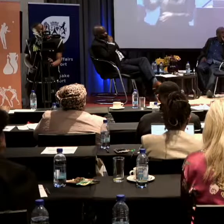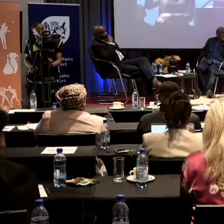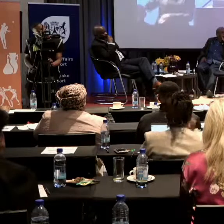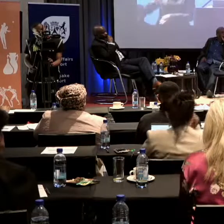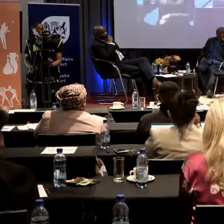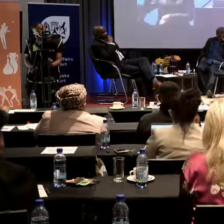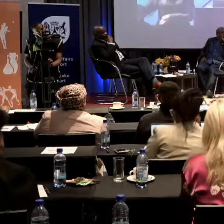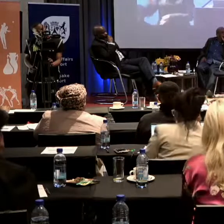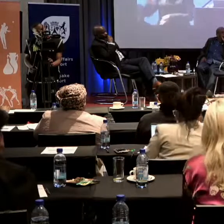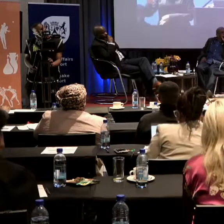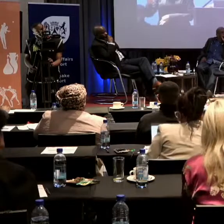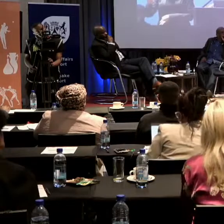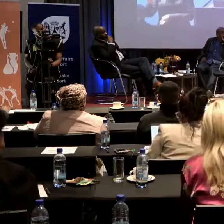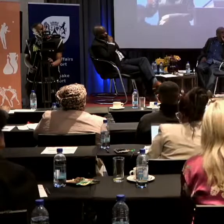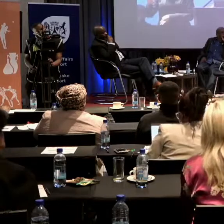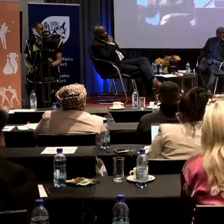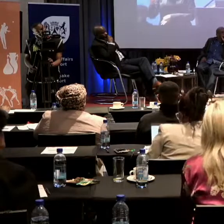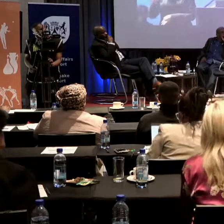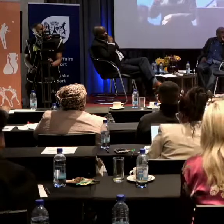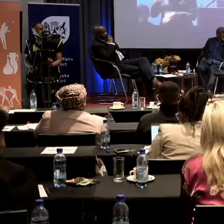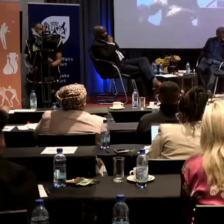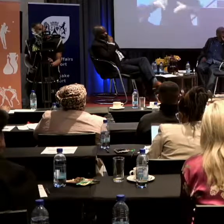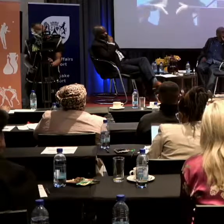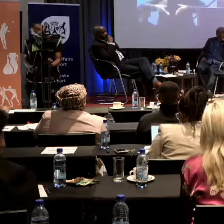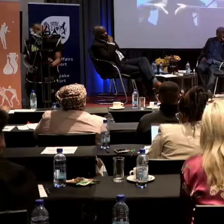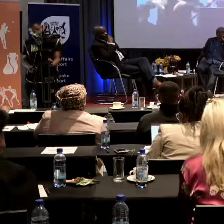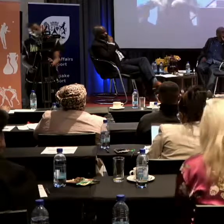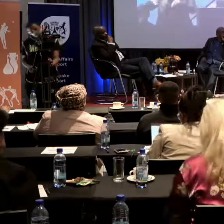was such that they had to go down a cliff